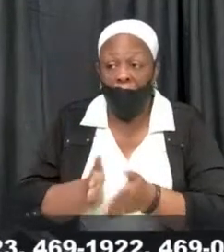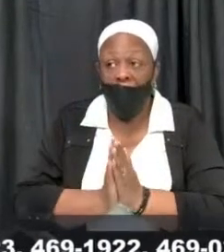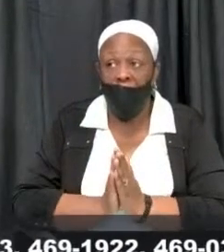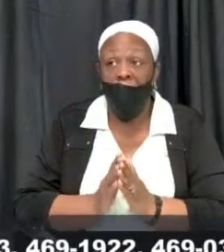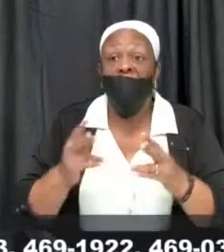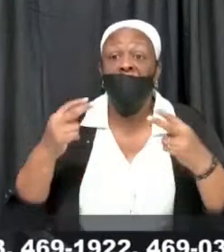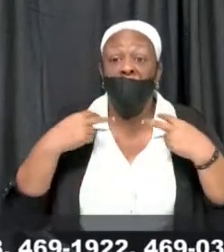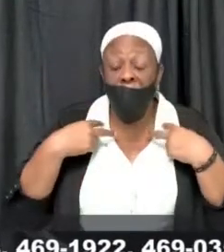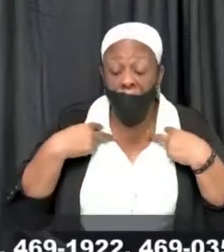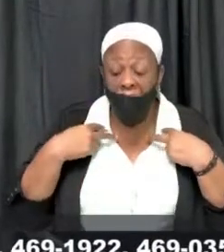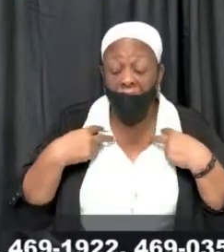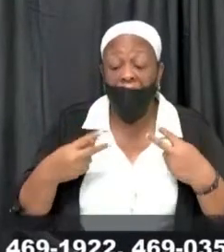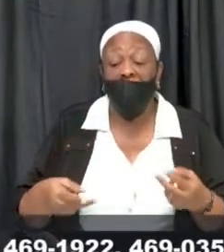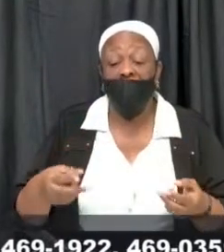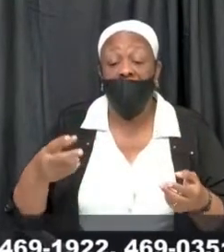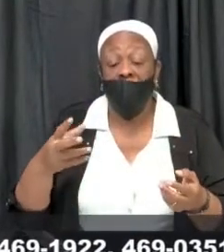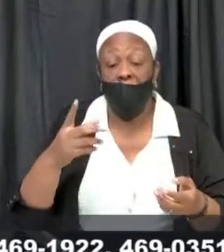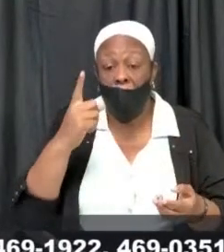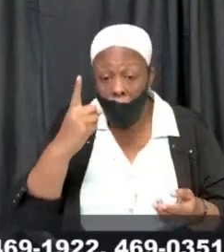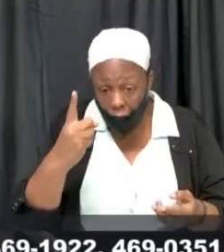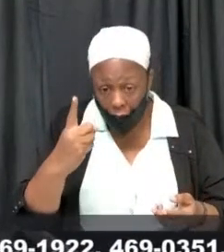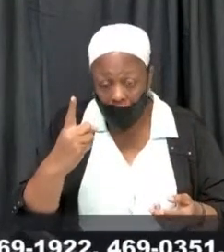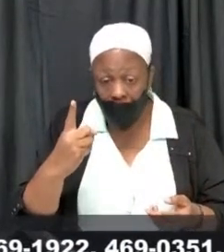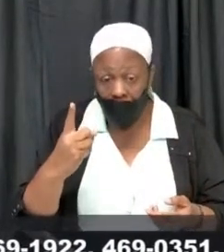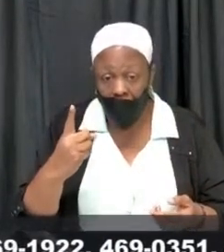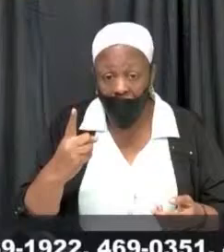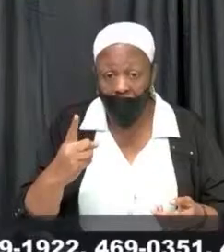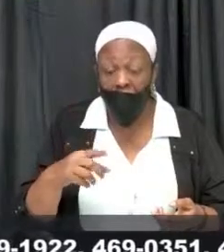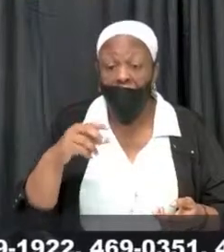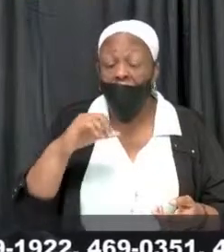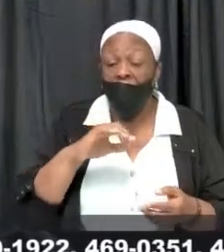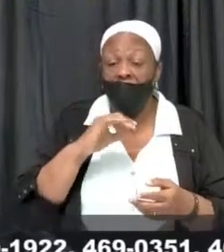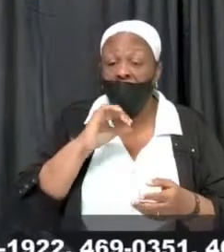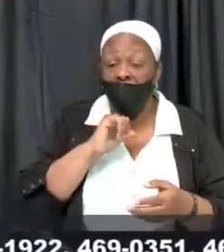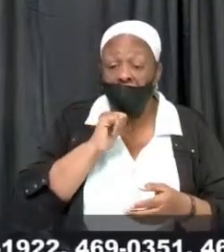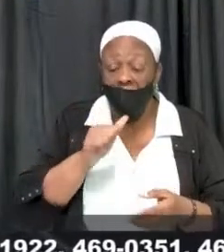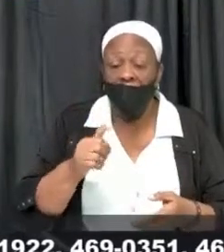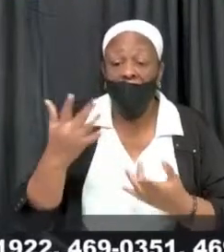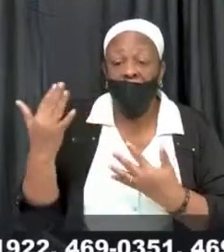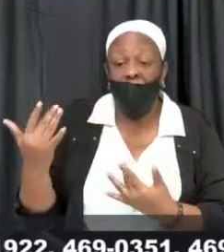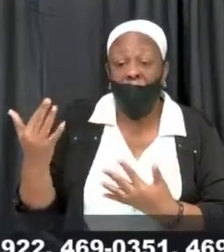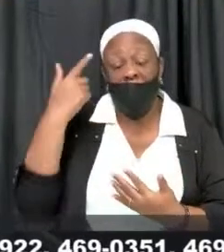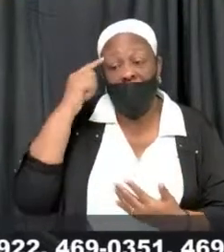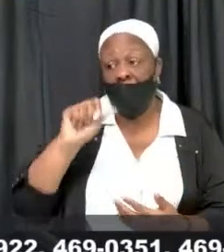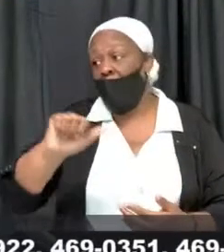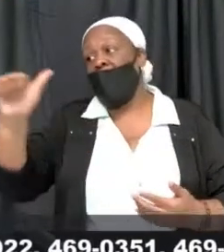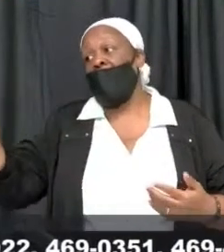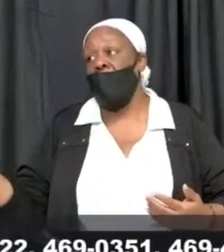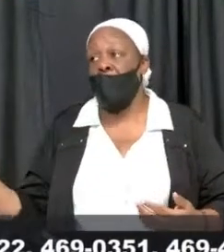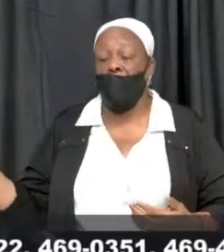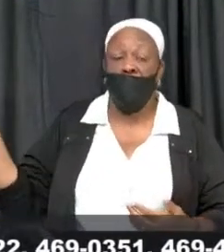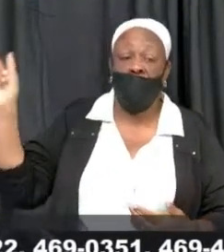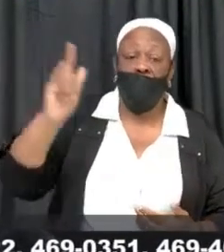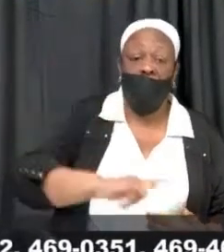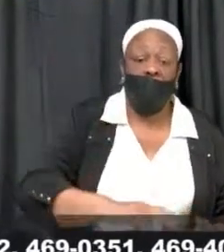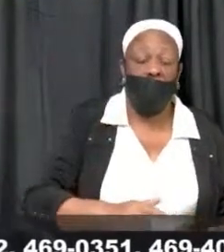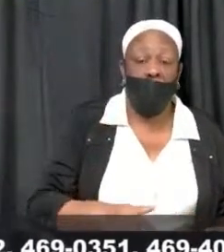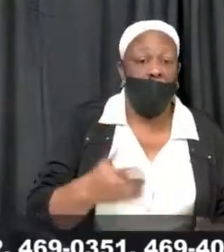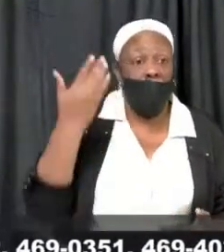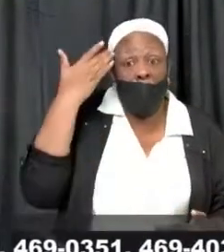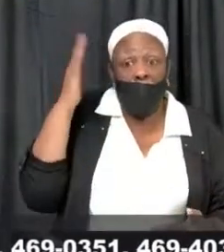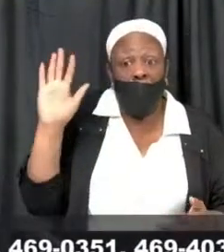have to get you out of the burning building is the AstraZeneca. So I'm asking everyone to exercise